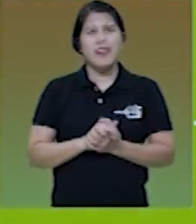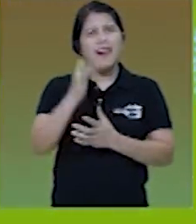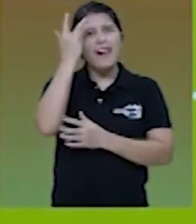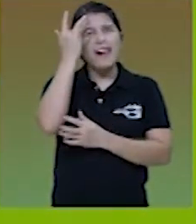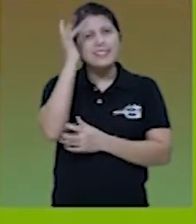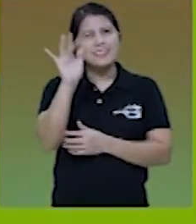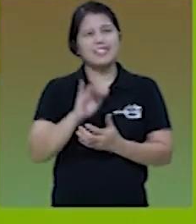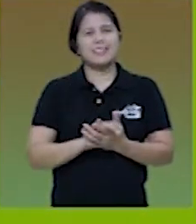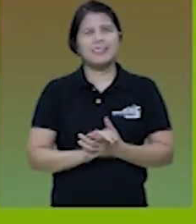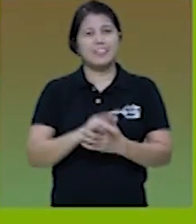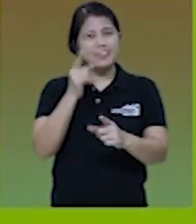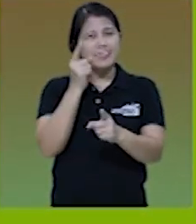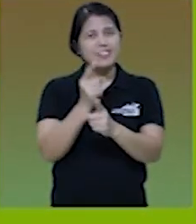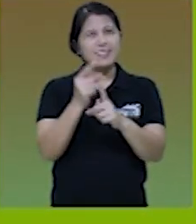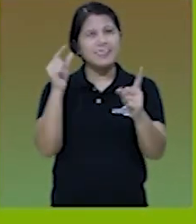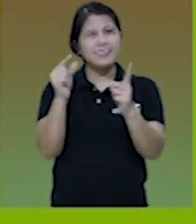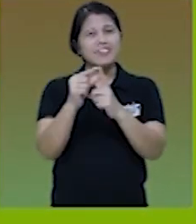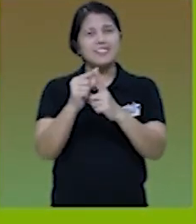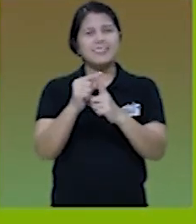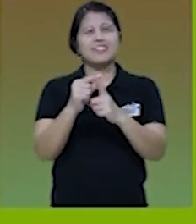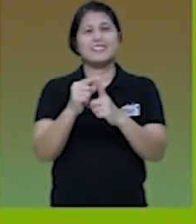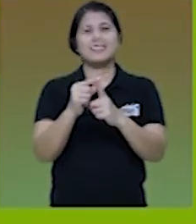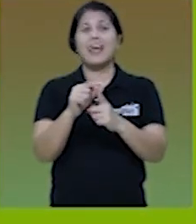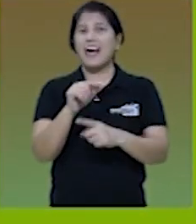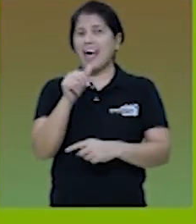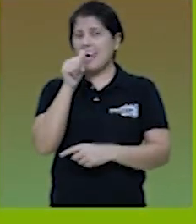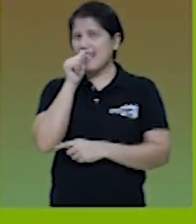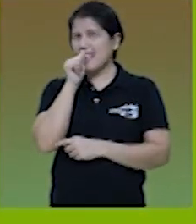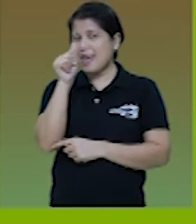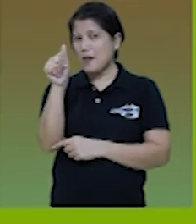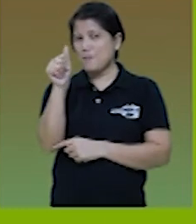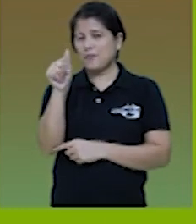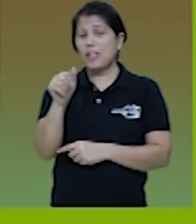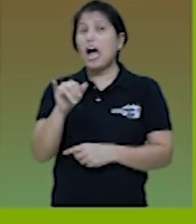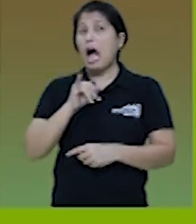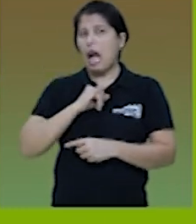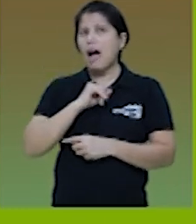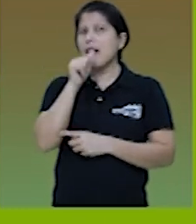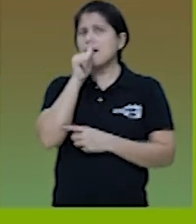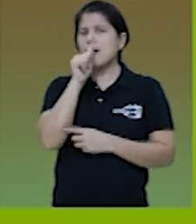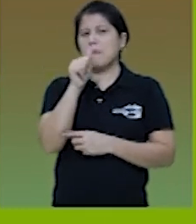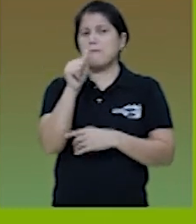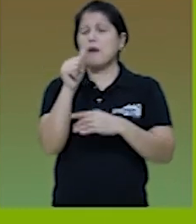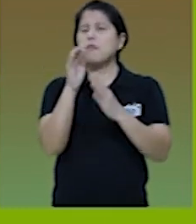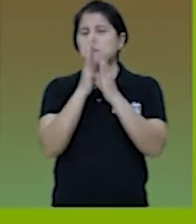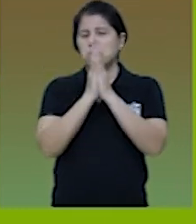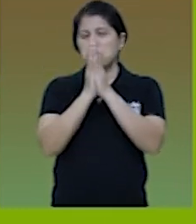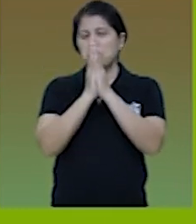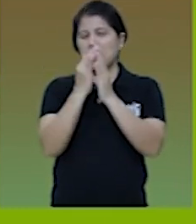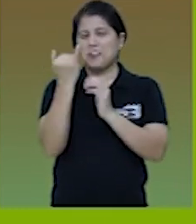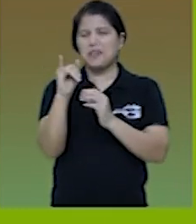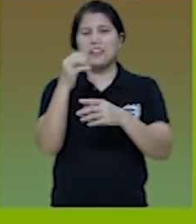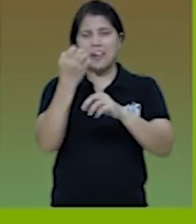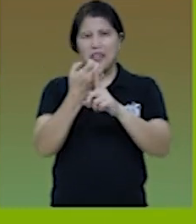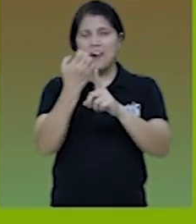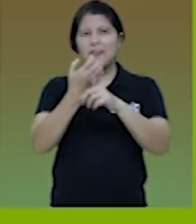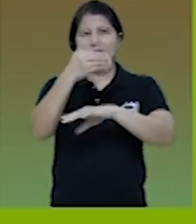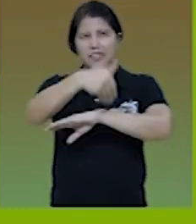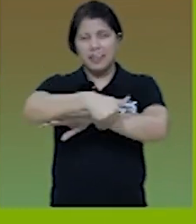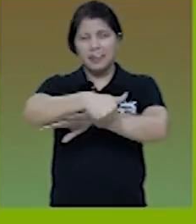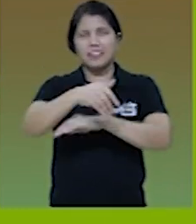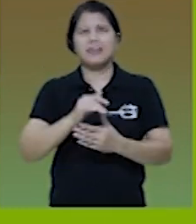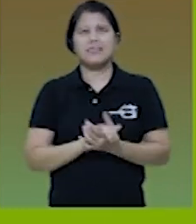Excellent! The correct be verb is am. I am praying every night.